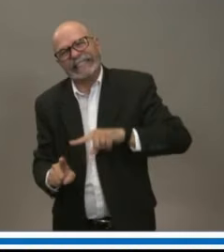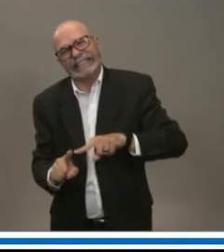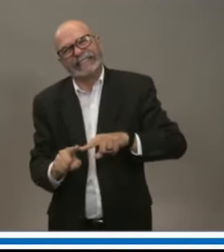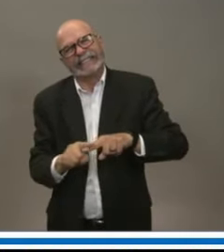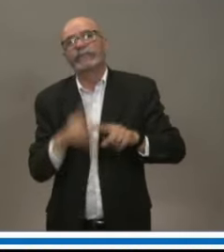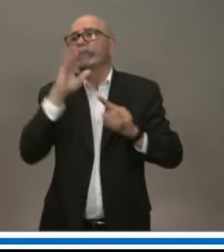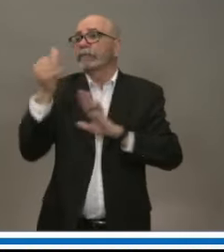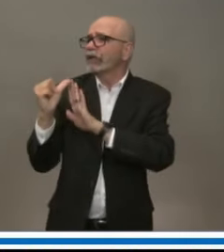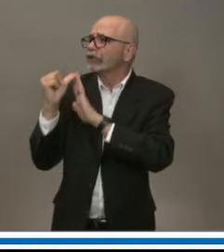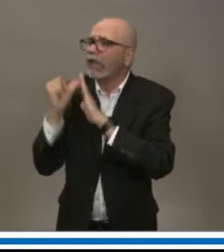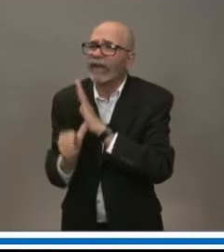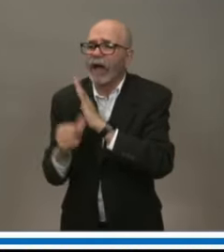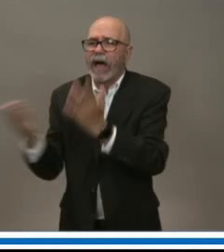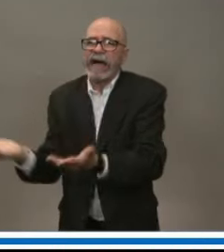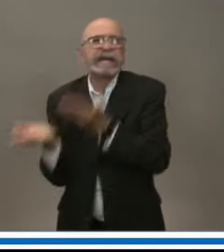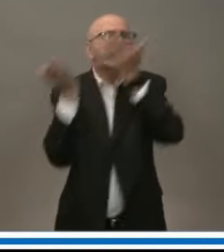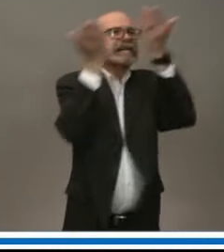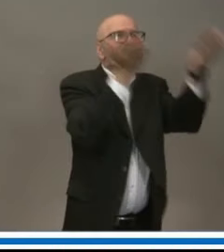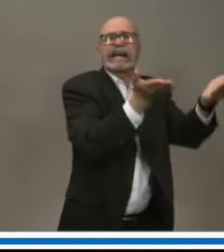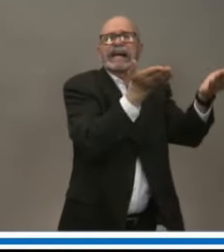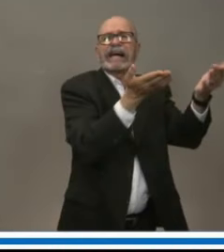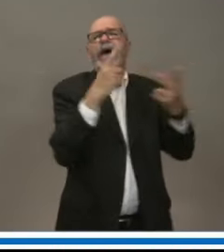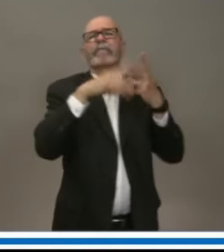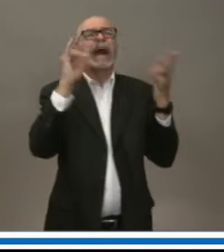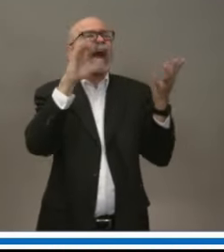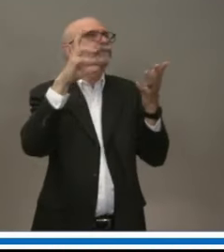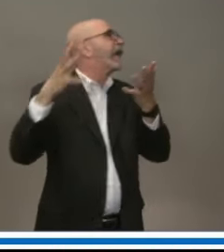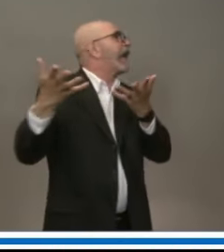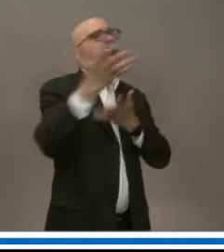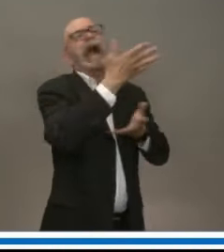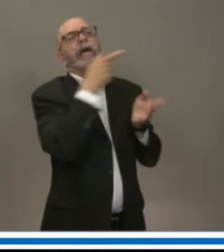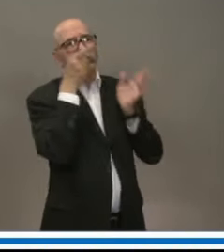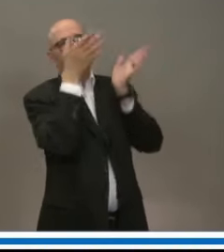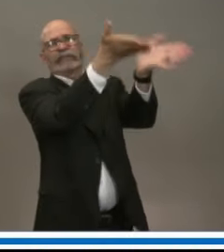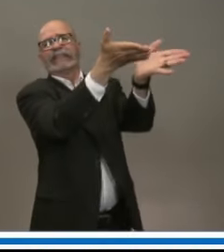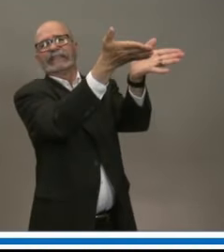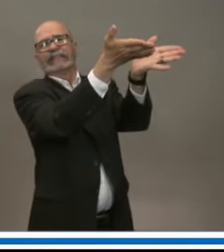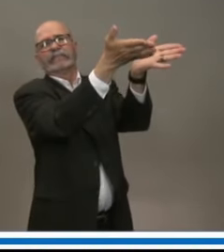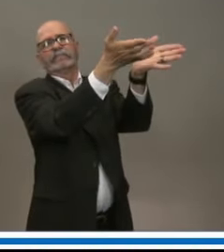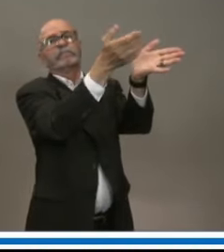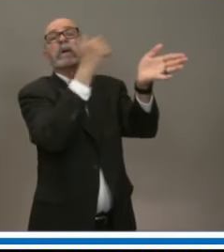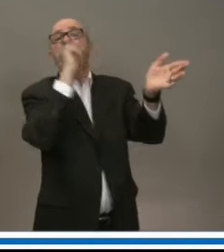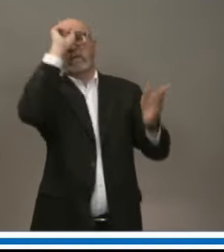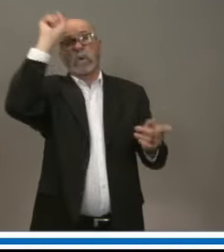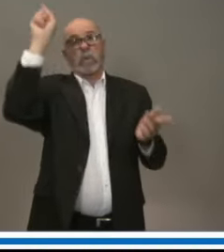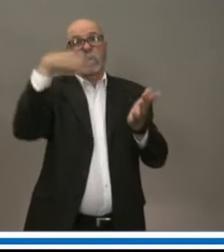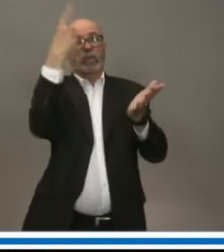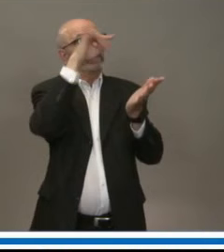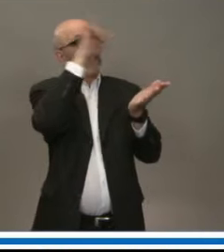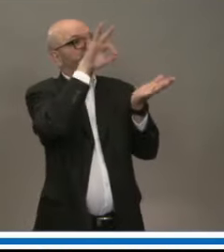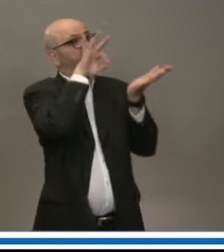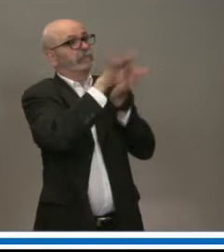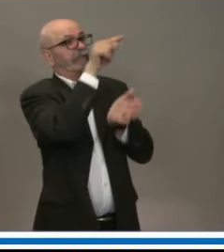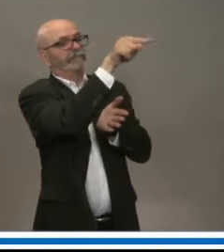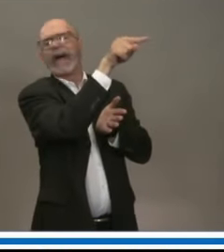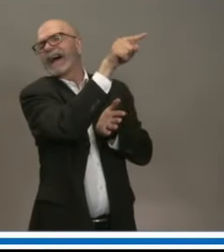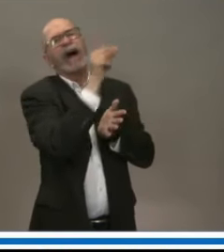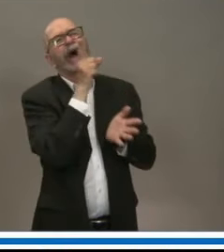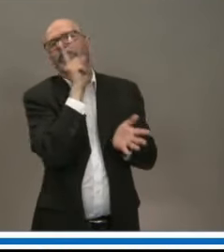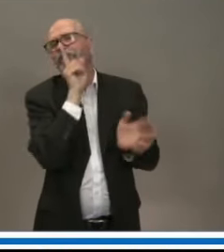for ICUs. So none of that was accounted for when we looked at our modeling. The modeling was